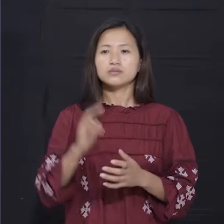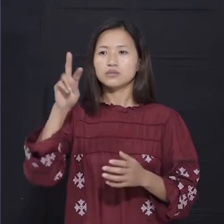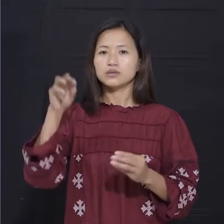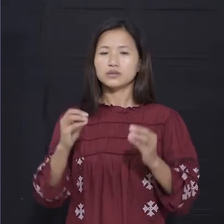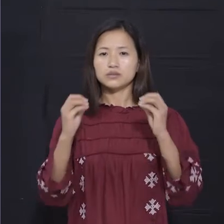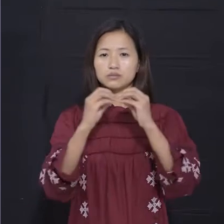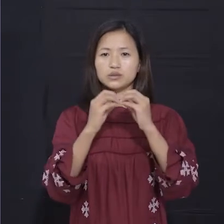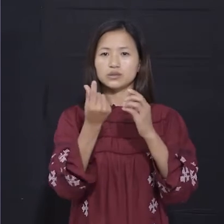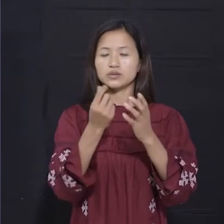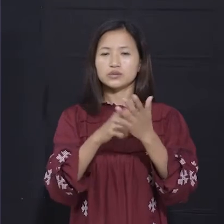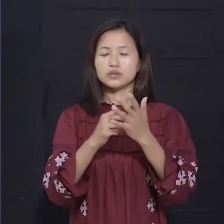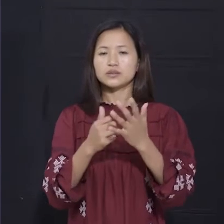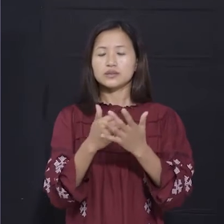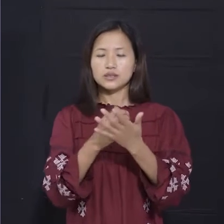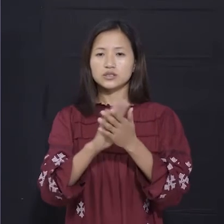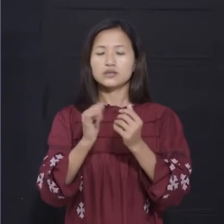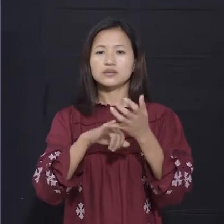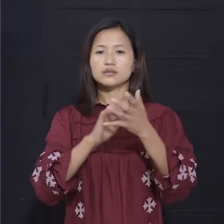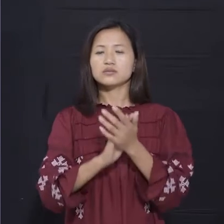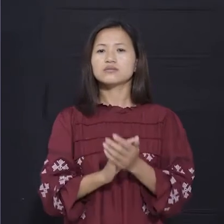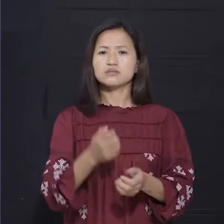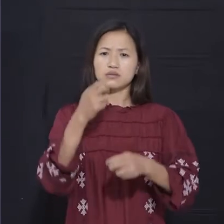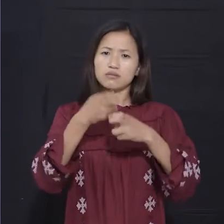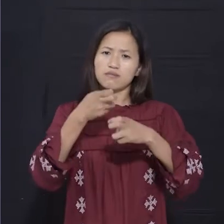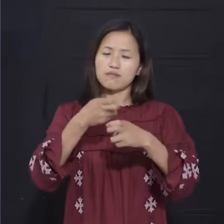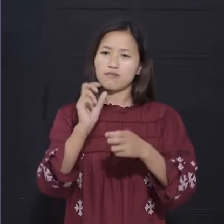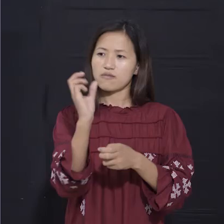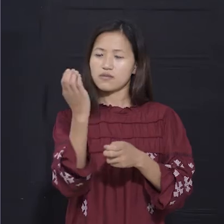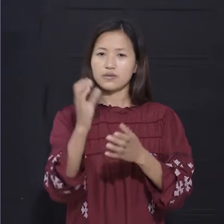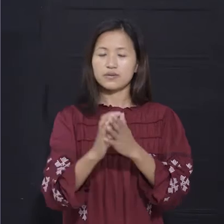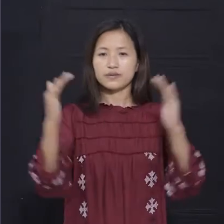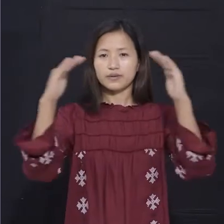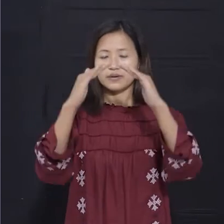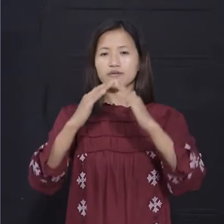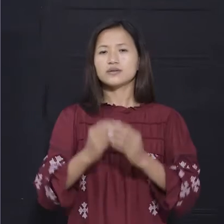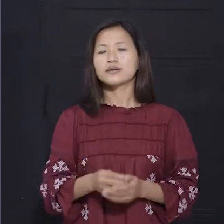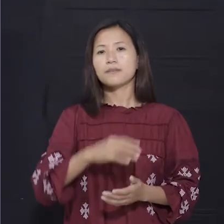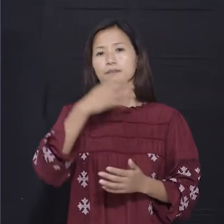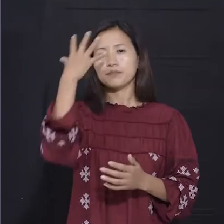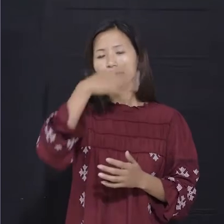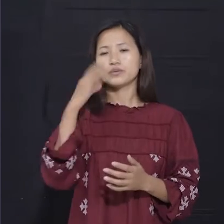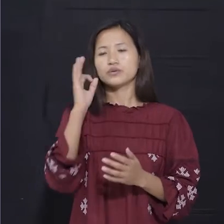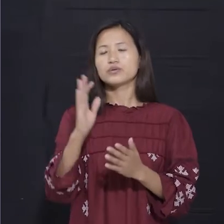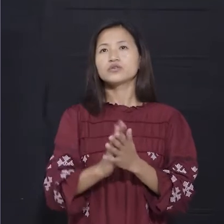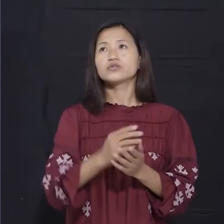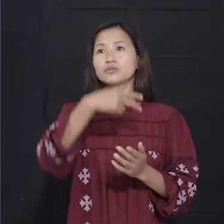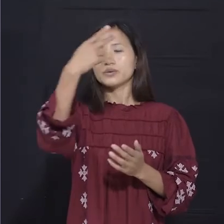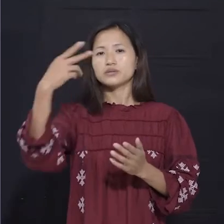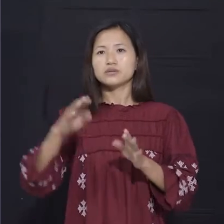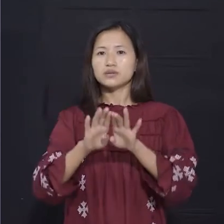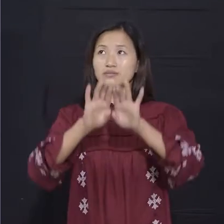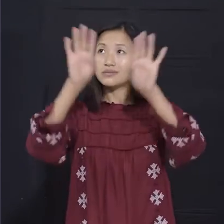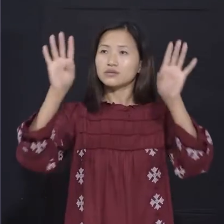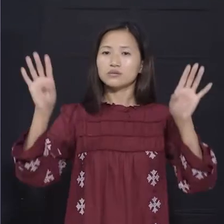Buddhist monasteries under the rock caves, and there are also beautiful paintings and decorations in the